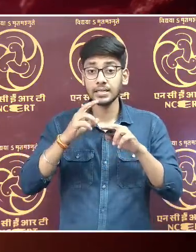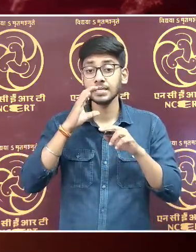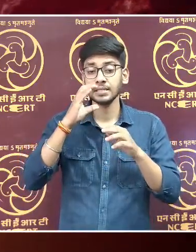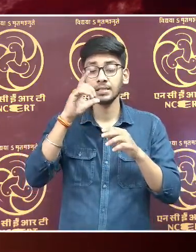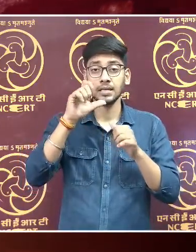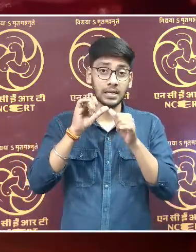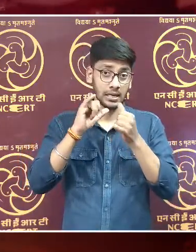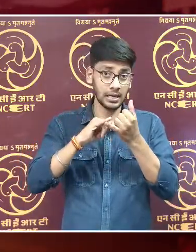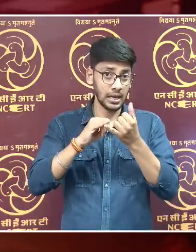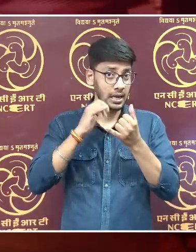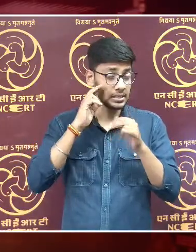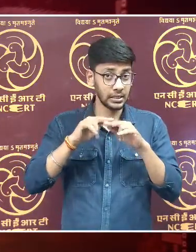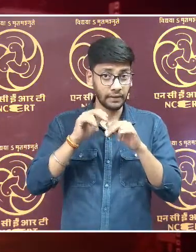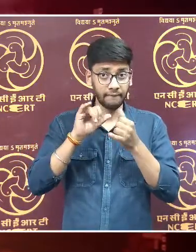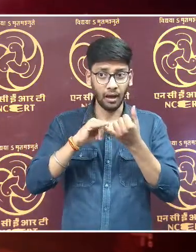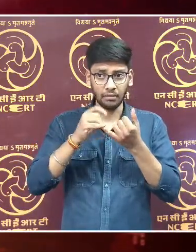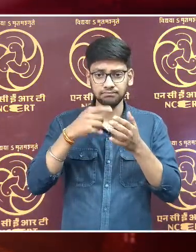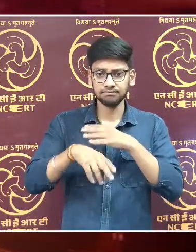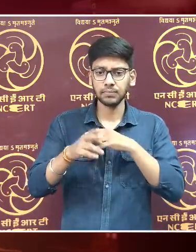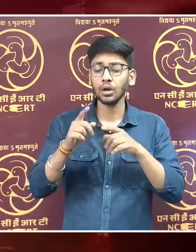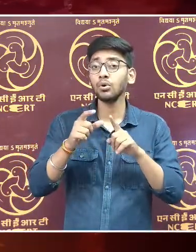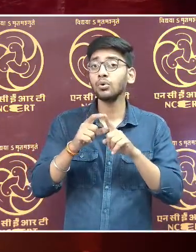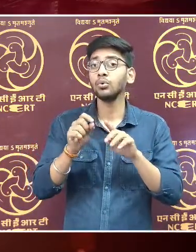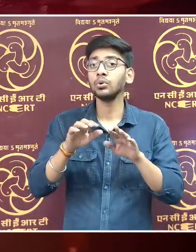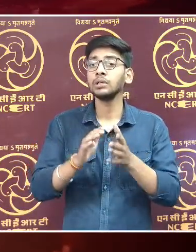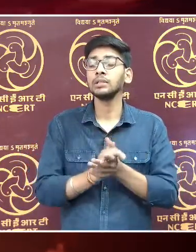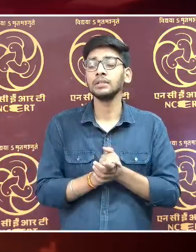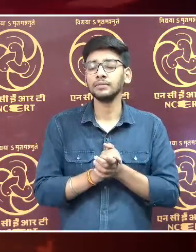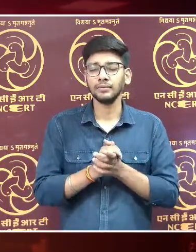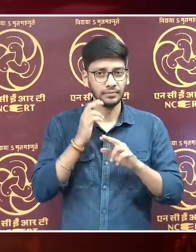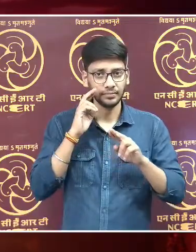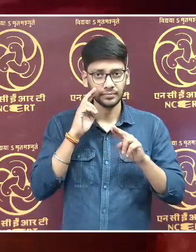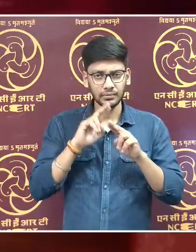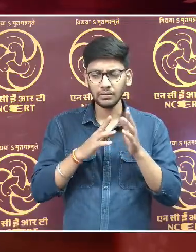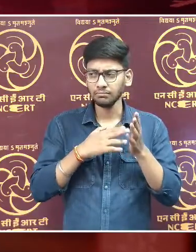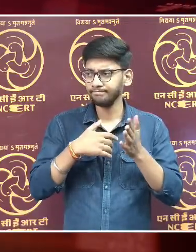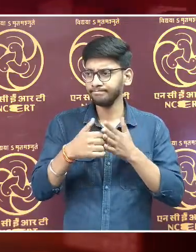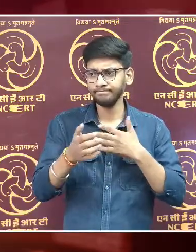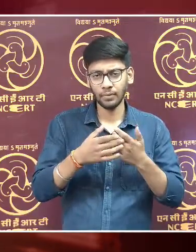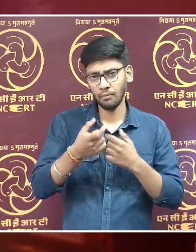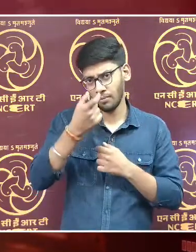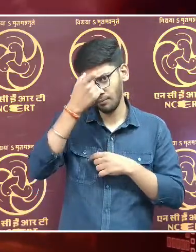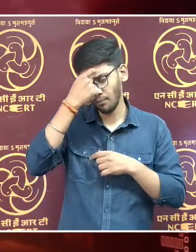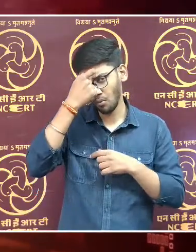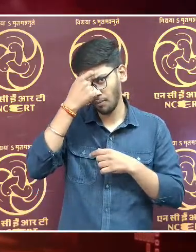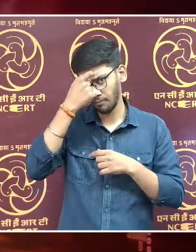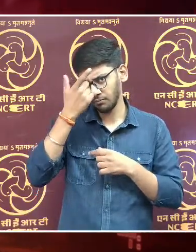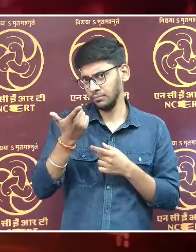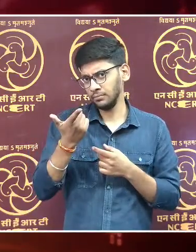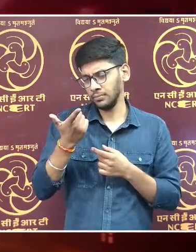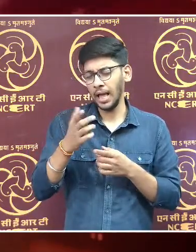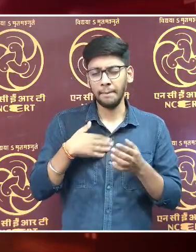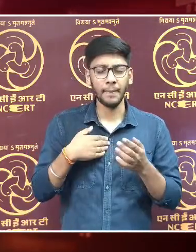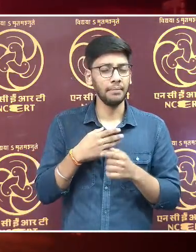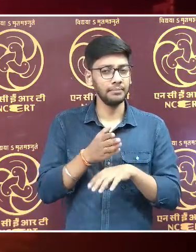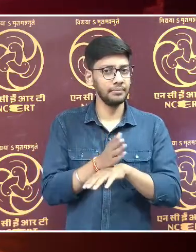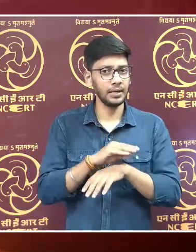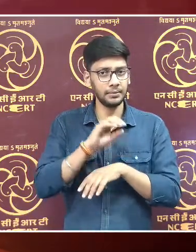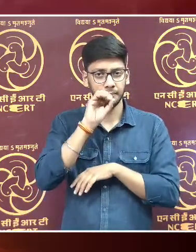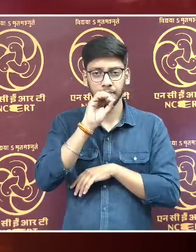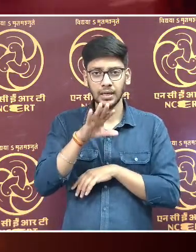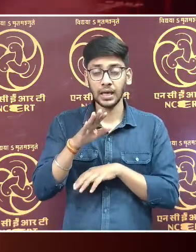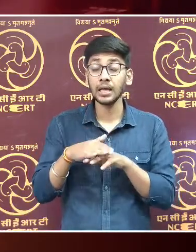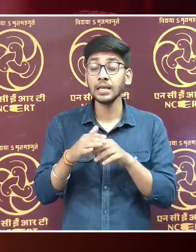hearing loss depending upon the nature. In terms like whether if there were any problem before the like as I told you, the child starts hearing